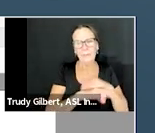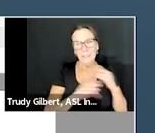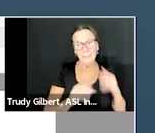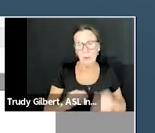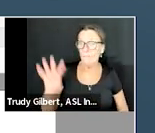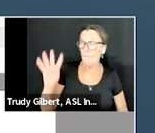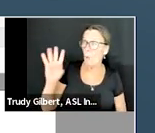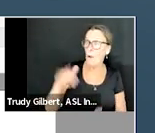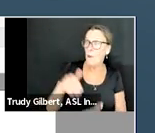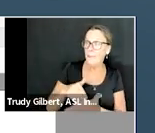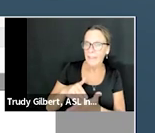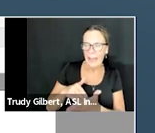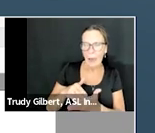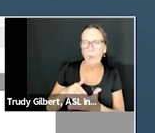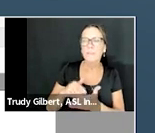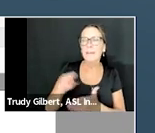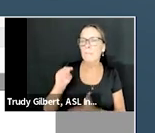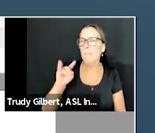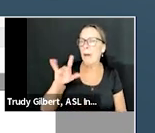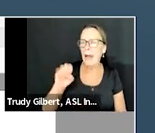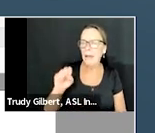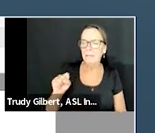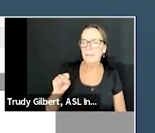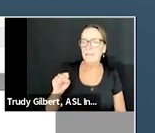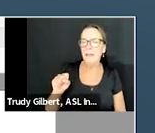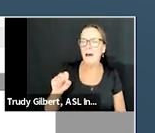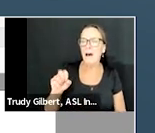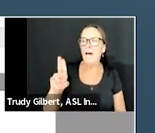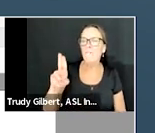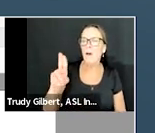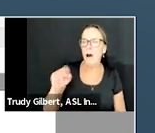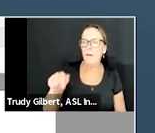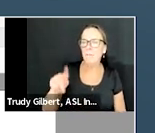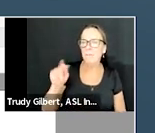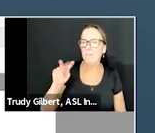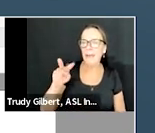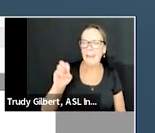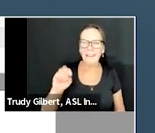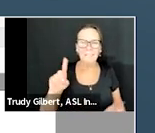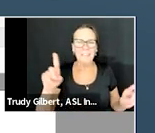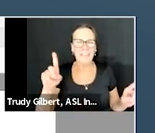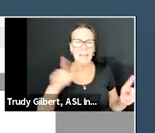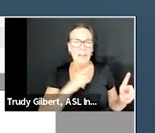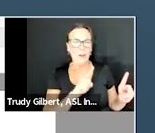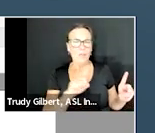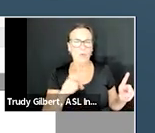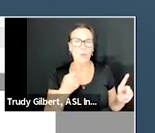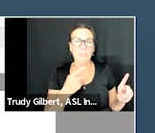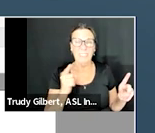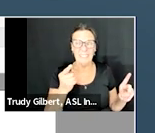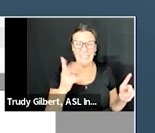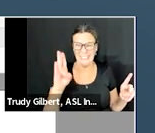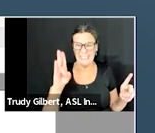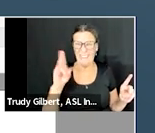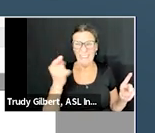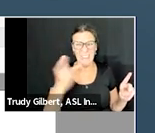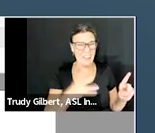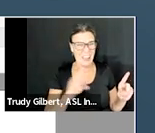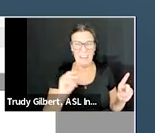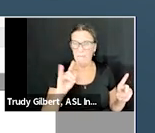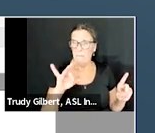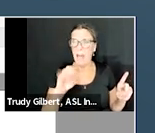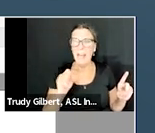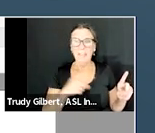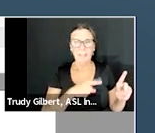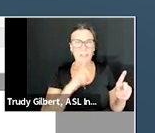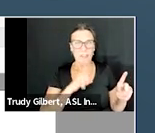of unpaved trails in the state, and only 7.5 miles in our state parks are accessible. So we have a